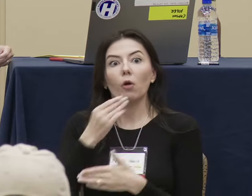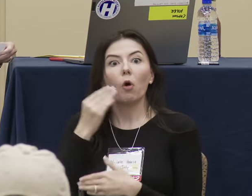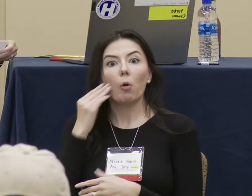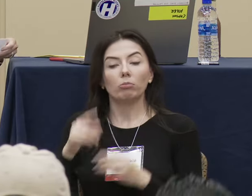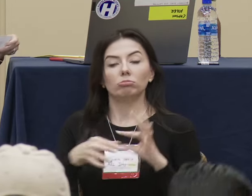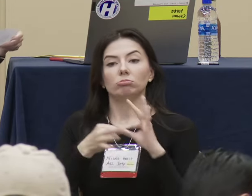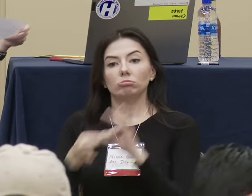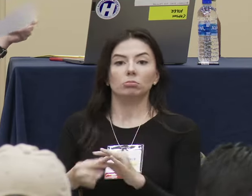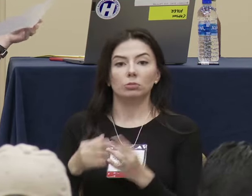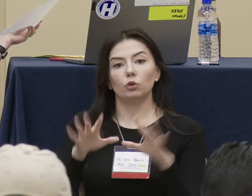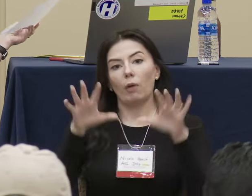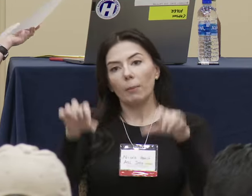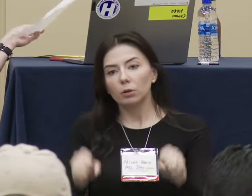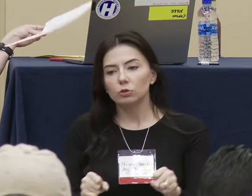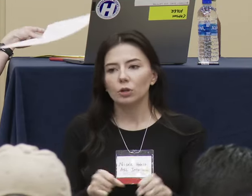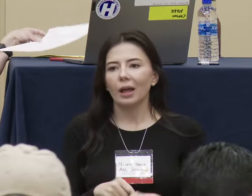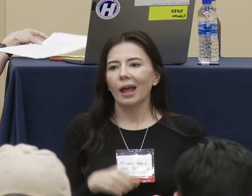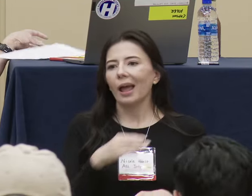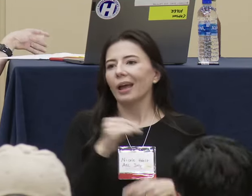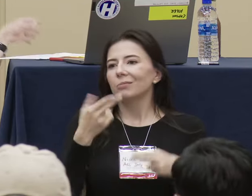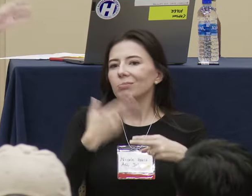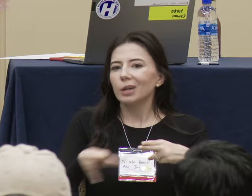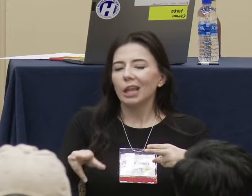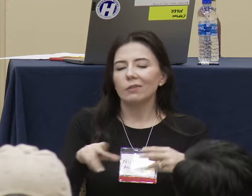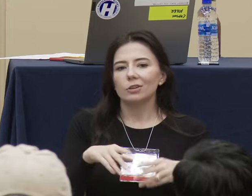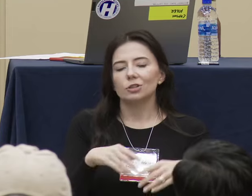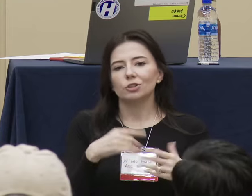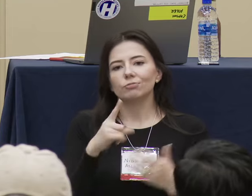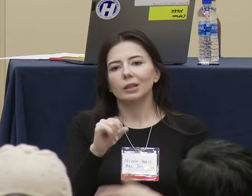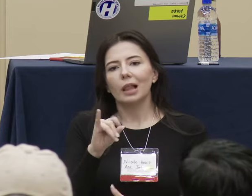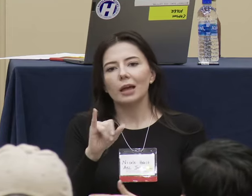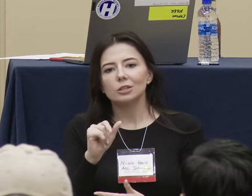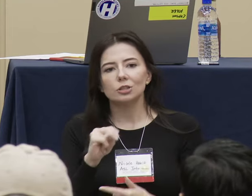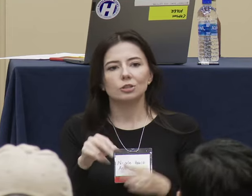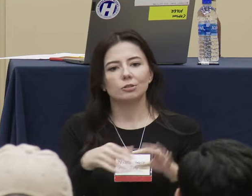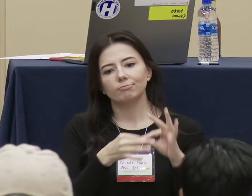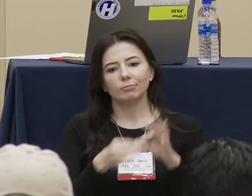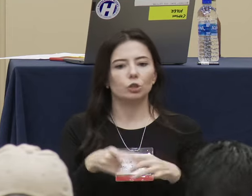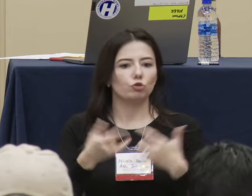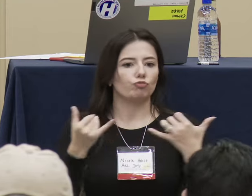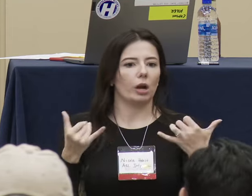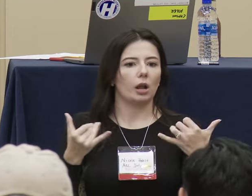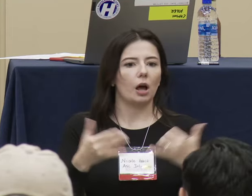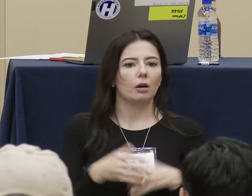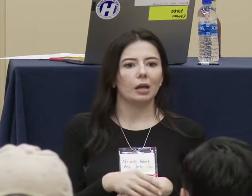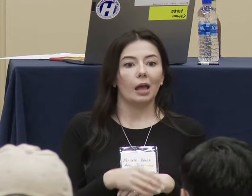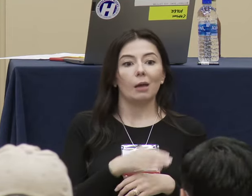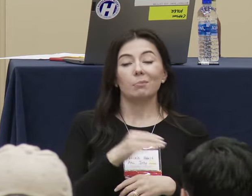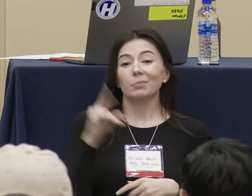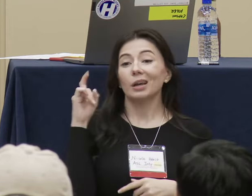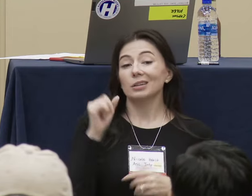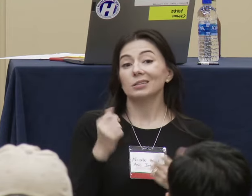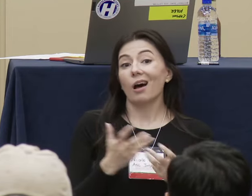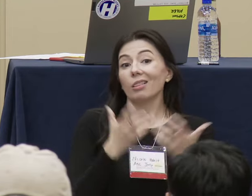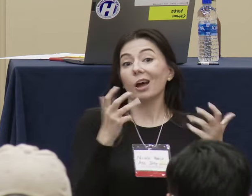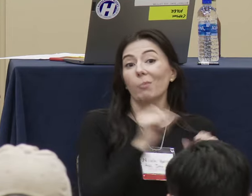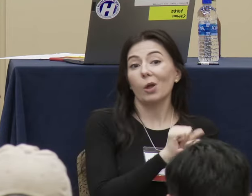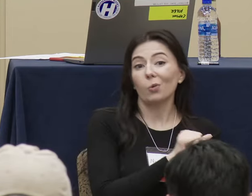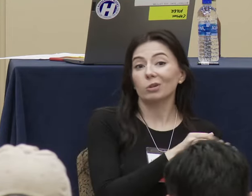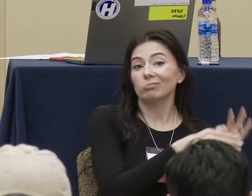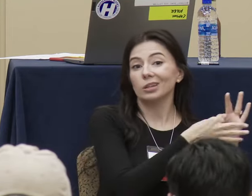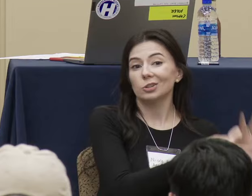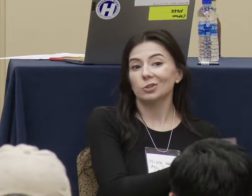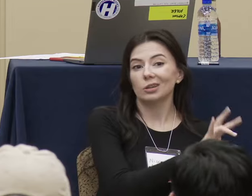with a brief lessons about right now, because a lot of my work is more historical about 70s, 80s,